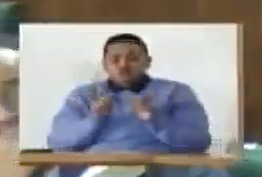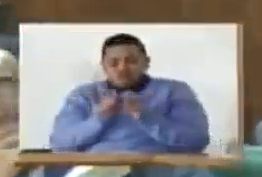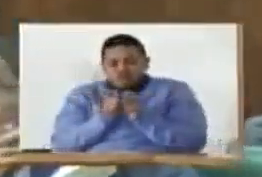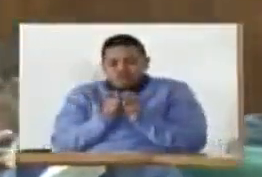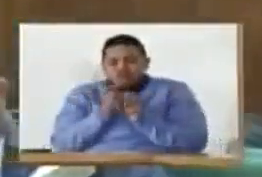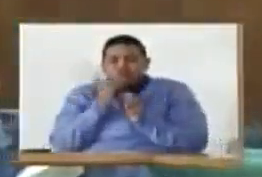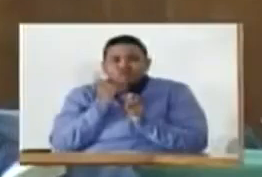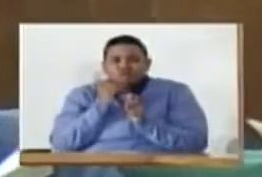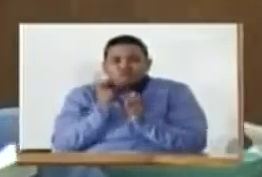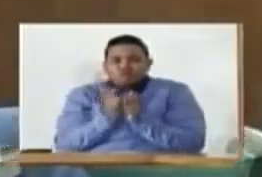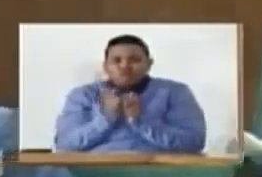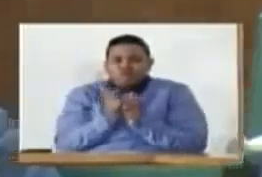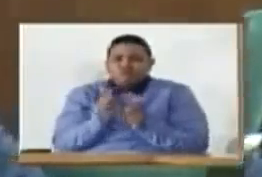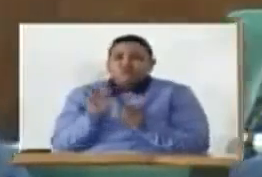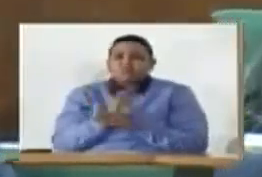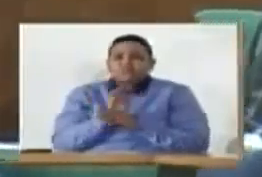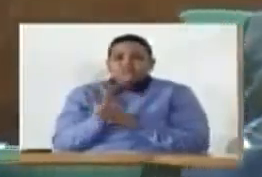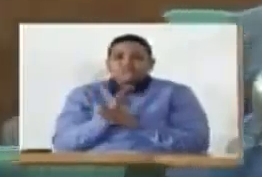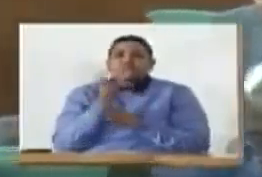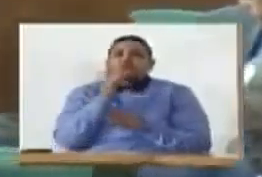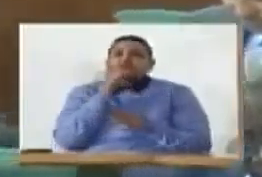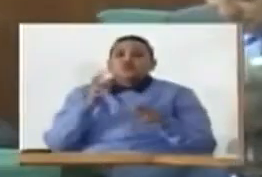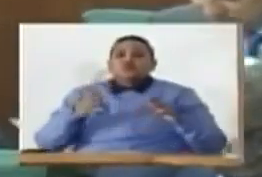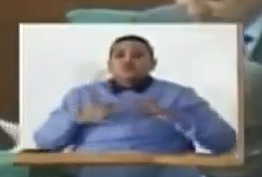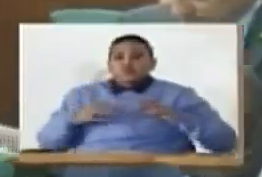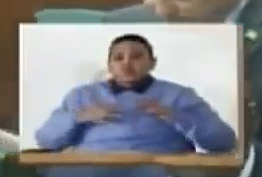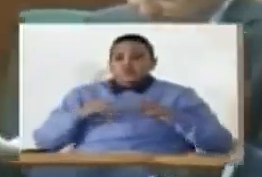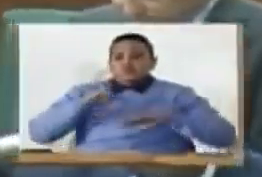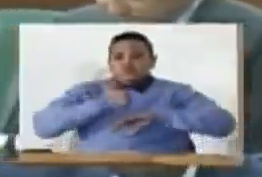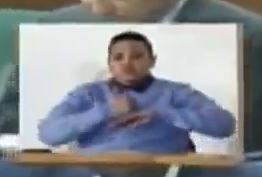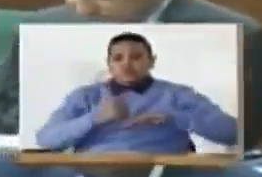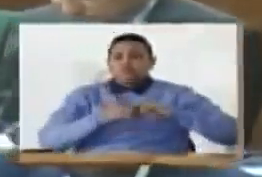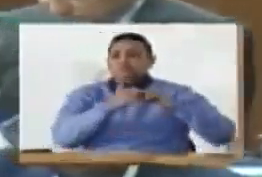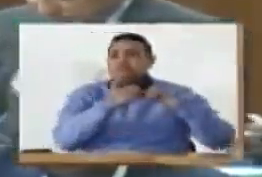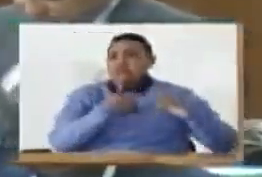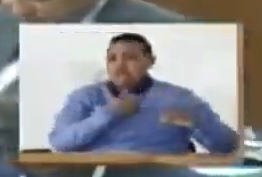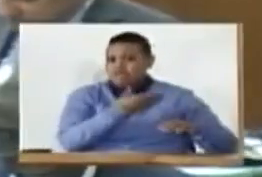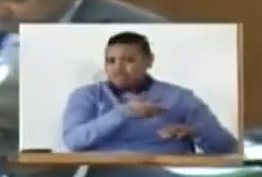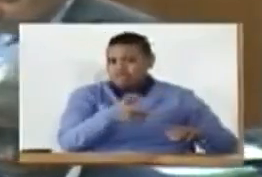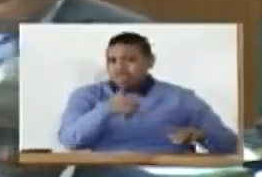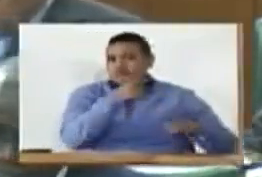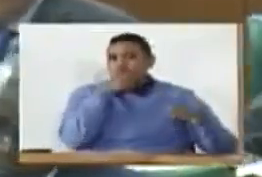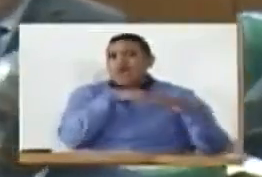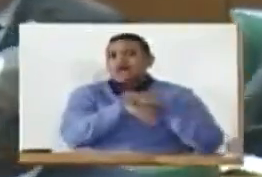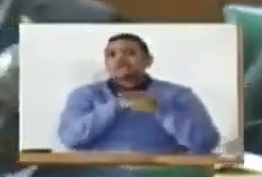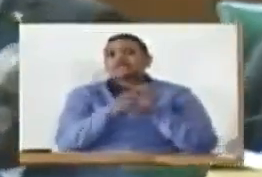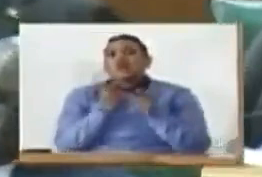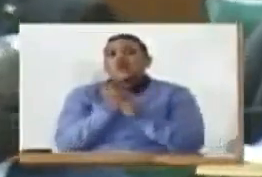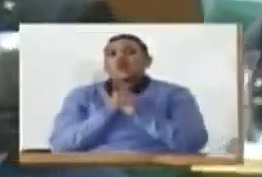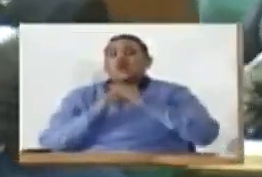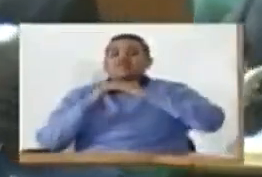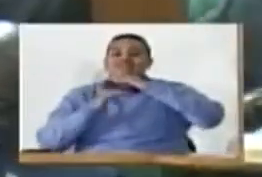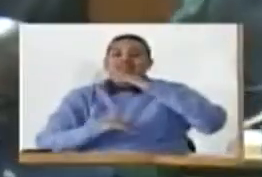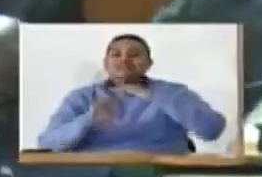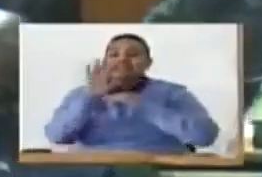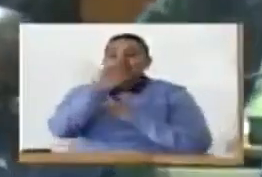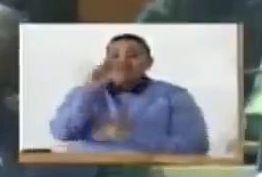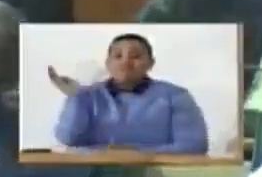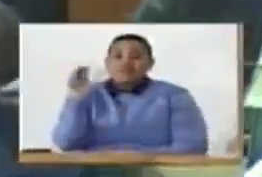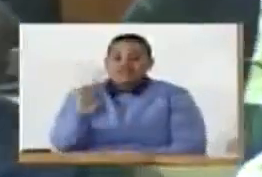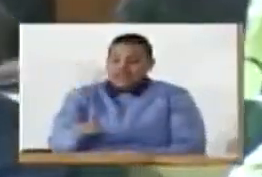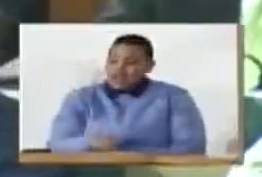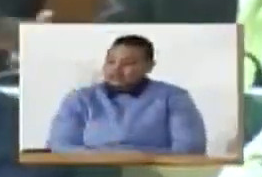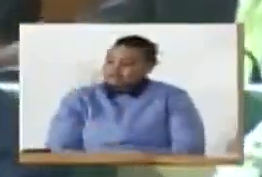micro-sized tourism enterprise to access loans of less than $5 million.